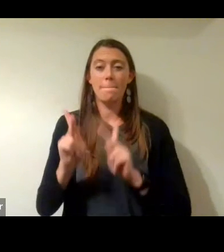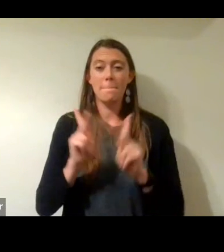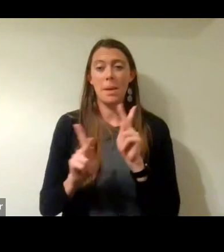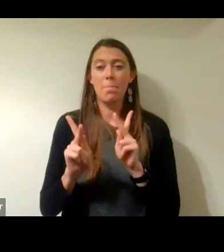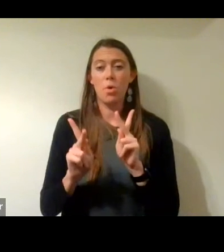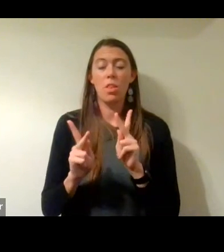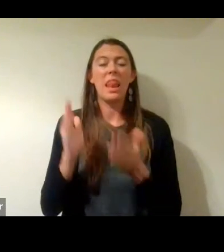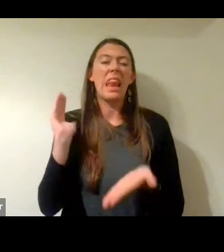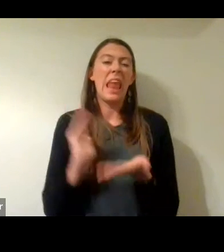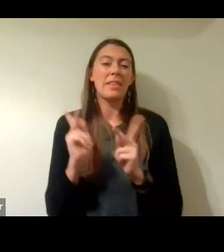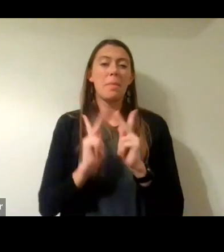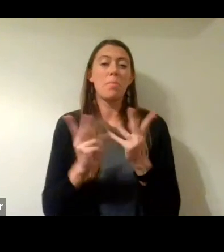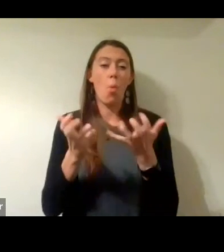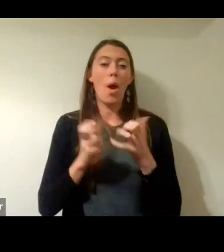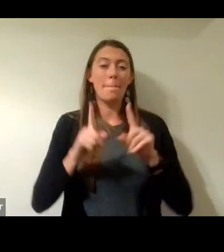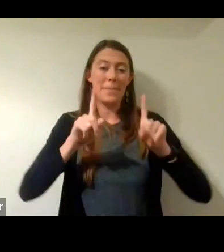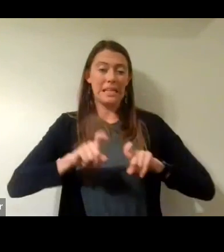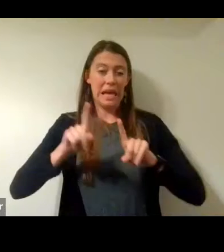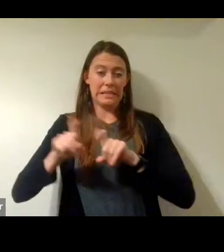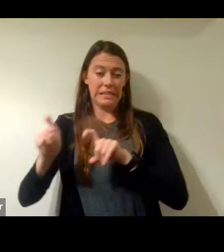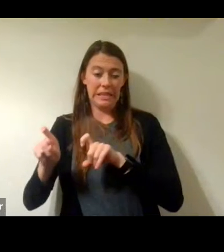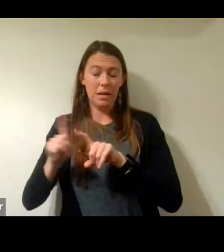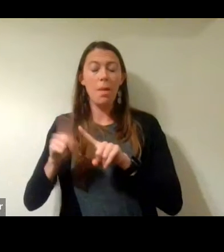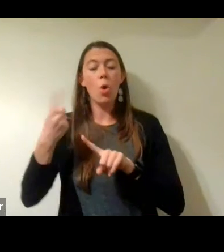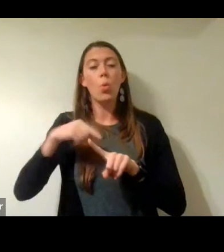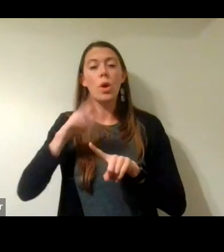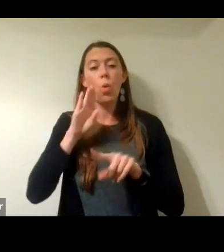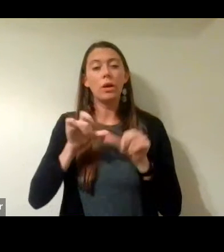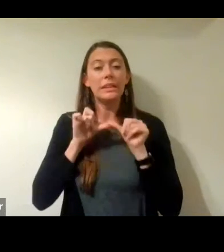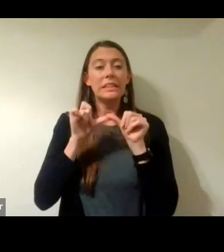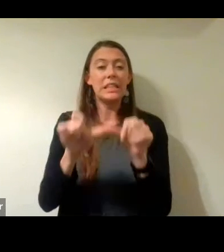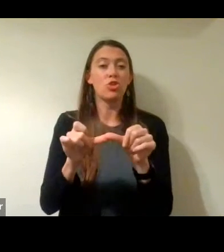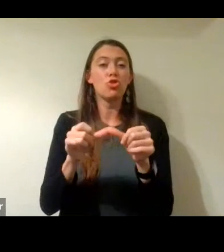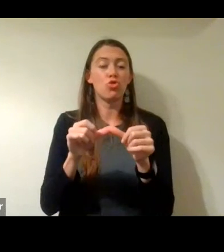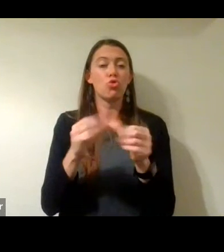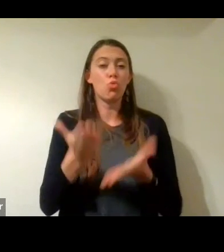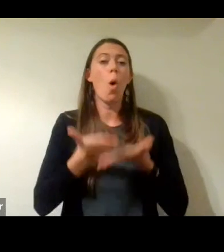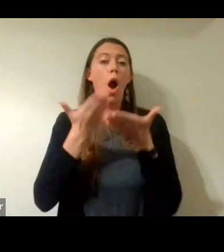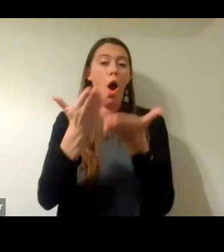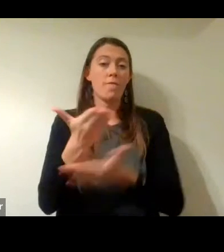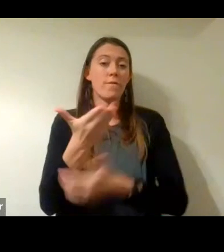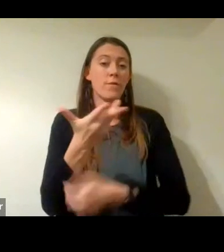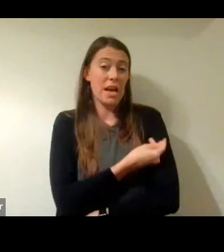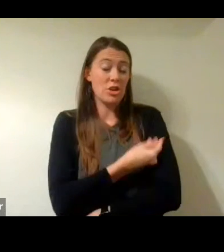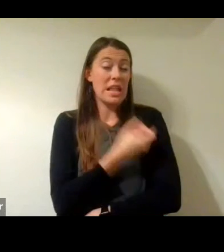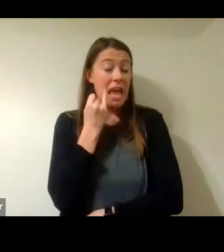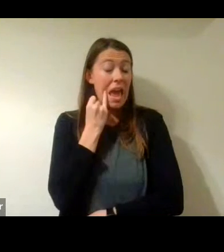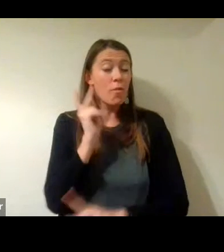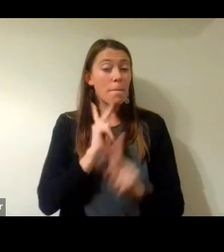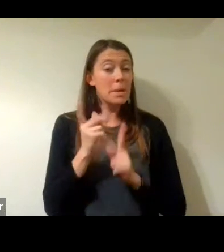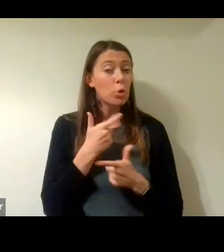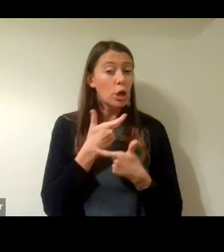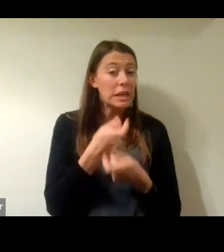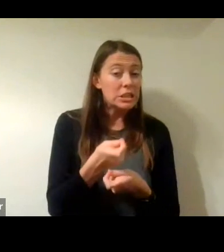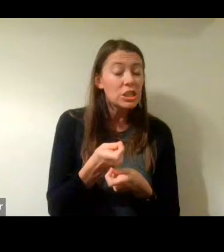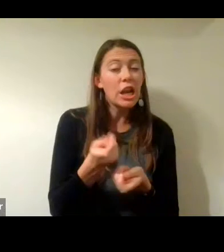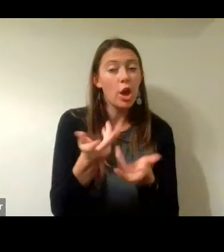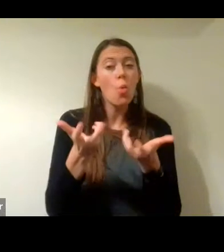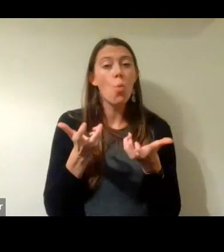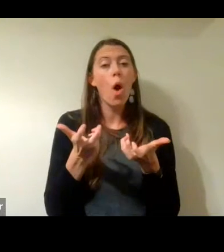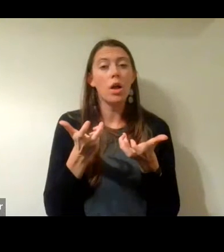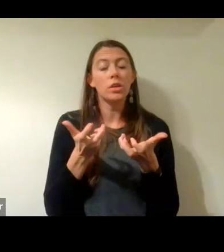tested. But we're going to continue to offer the services for people who are interested and do need